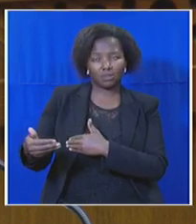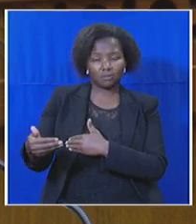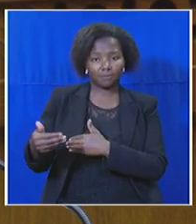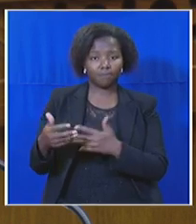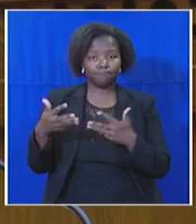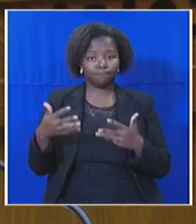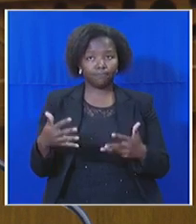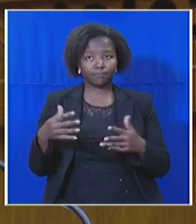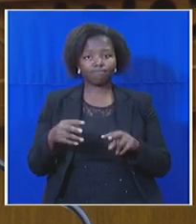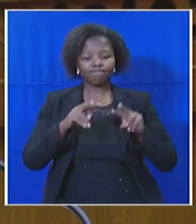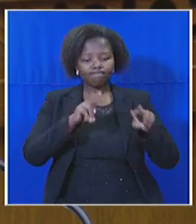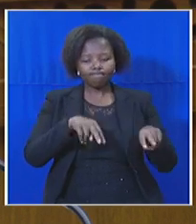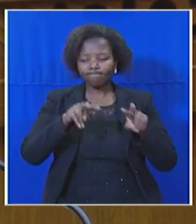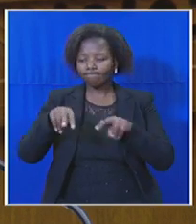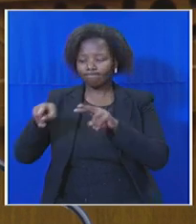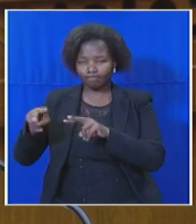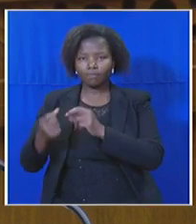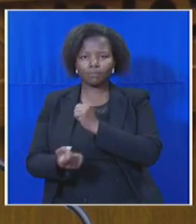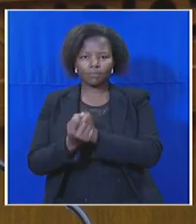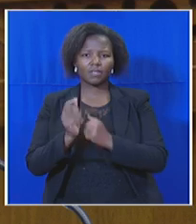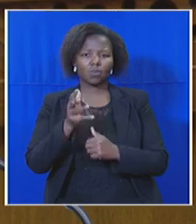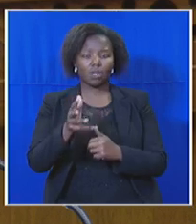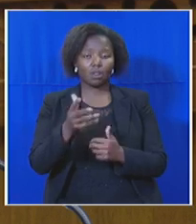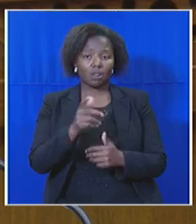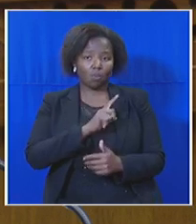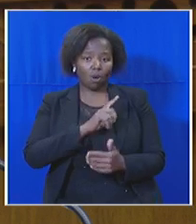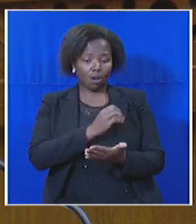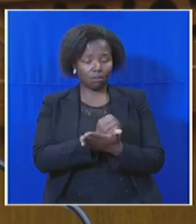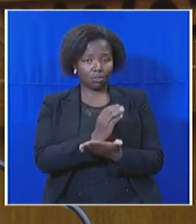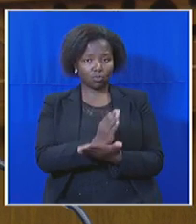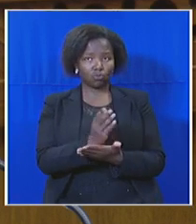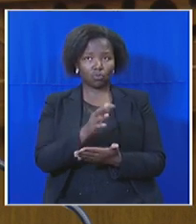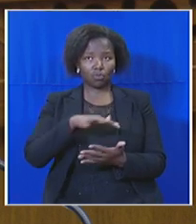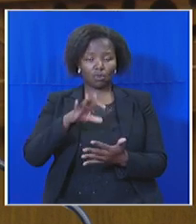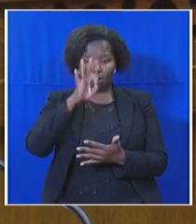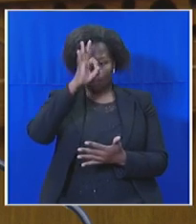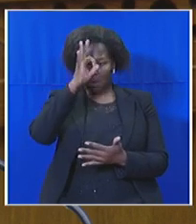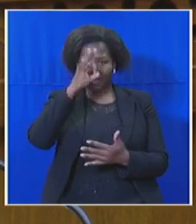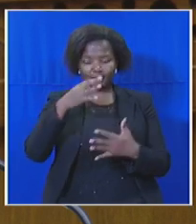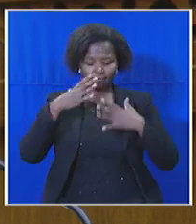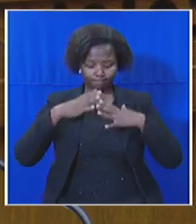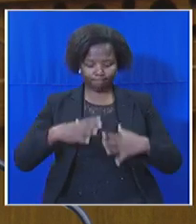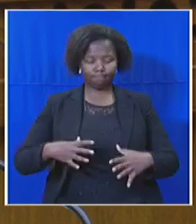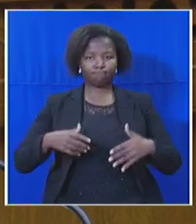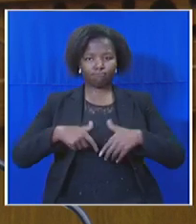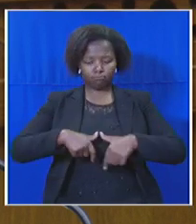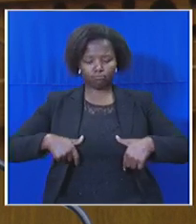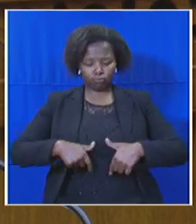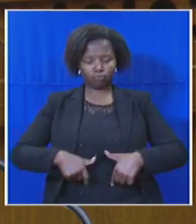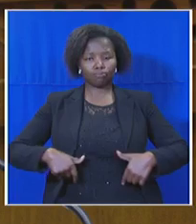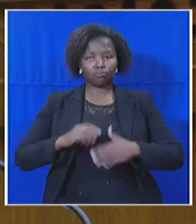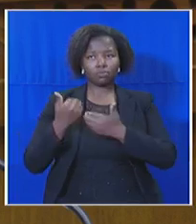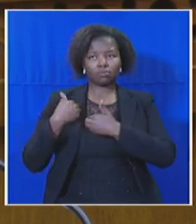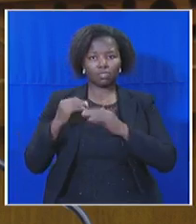Inspections will take place to ensure that members have the right to safety gear, and they will be briefed on all